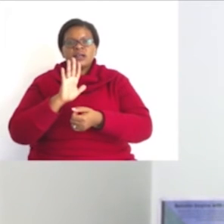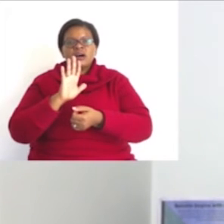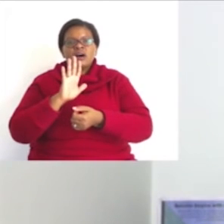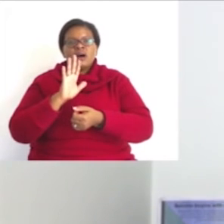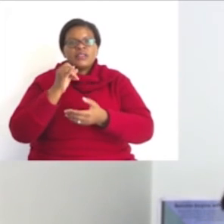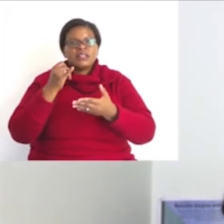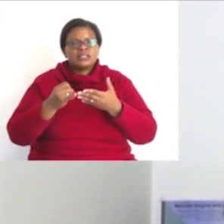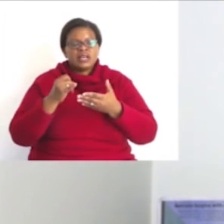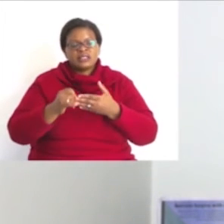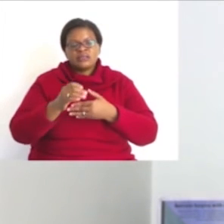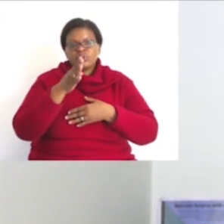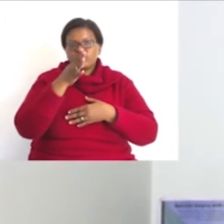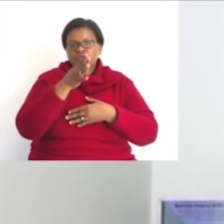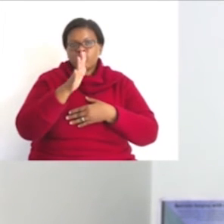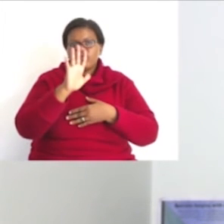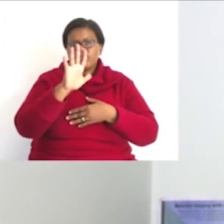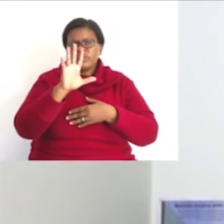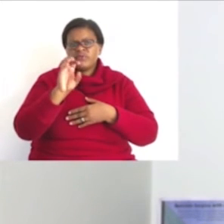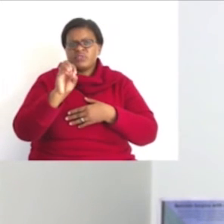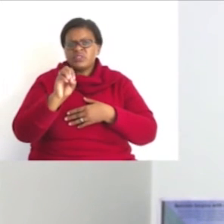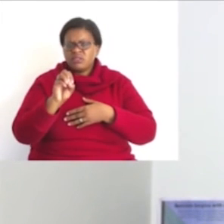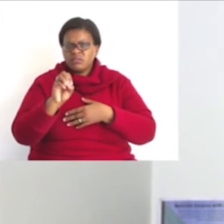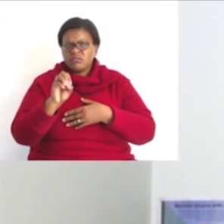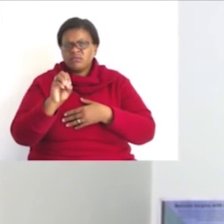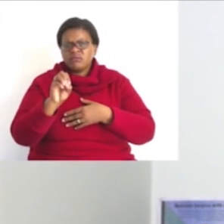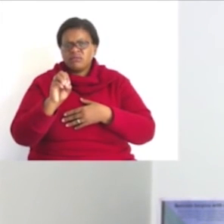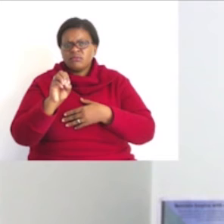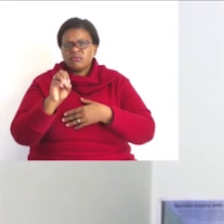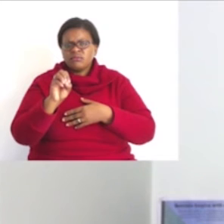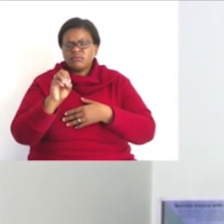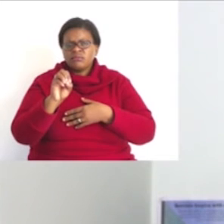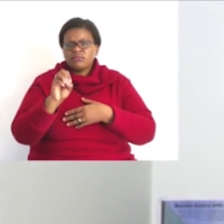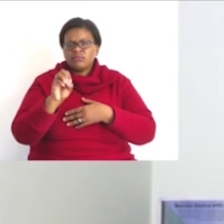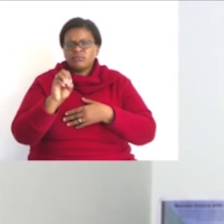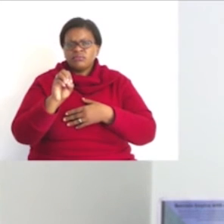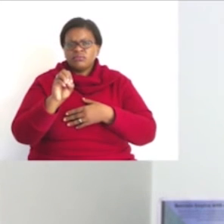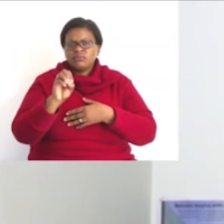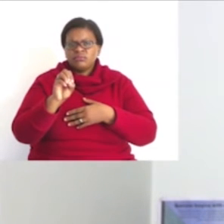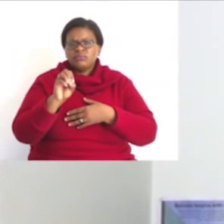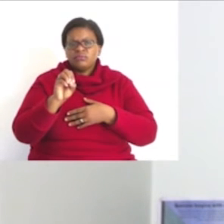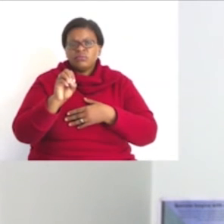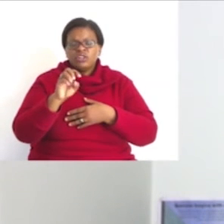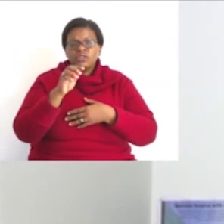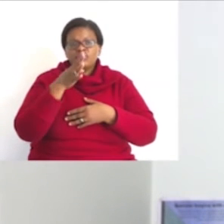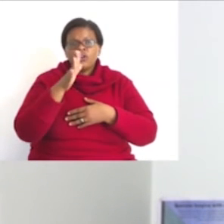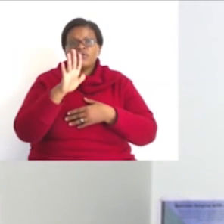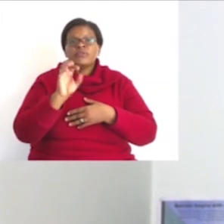final product. So, when we multiply 30 times 15, we get